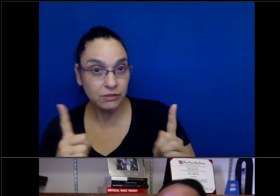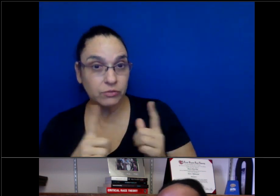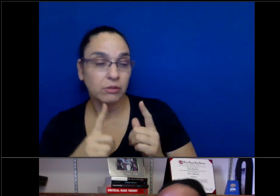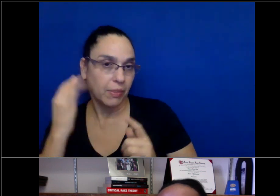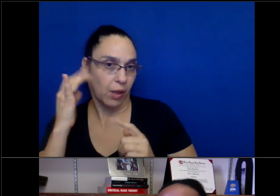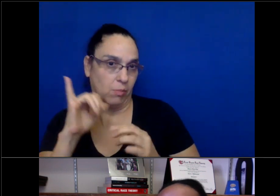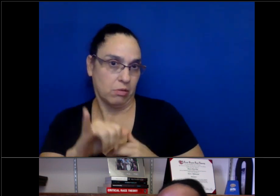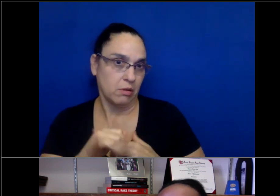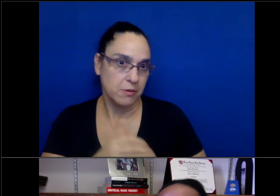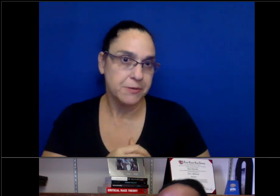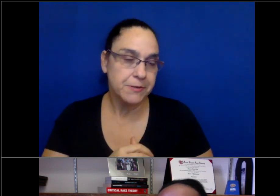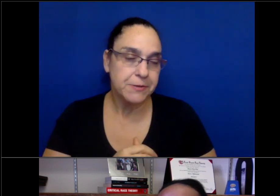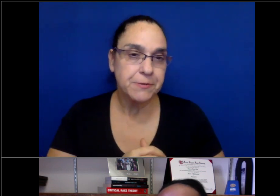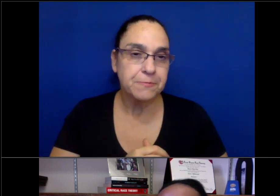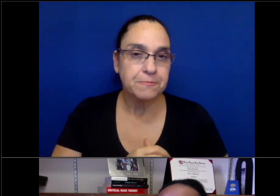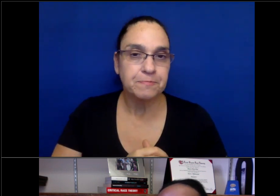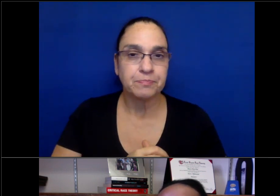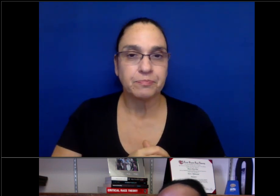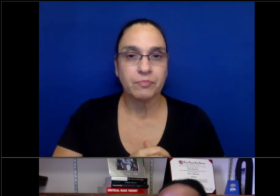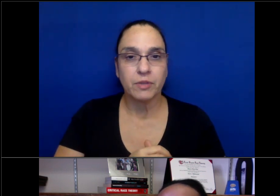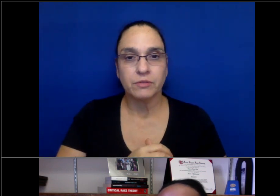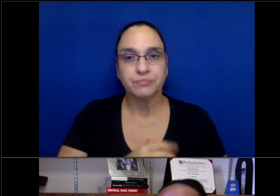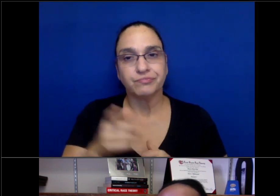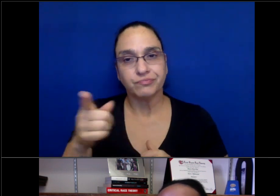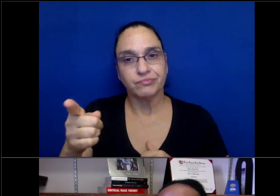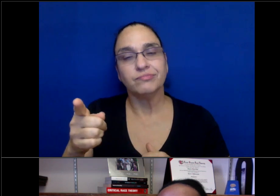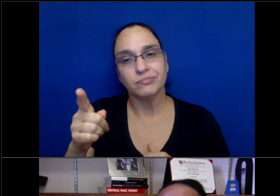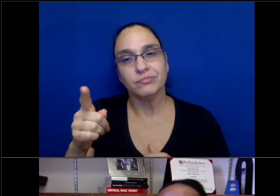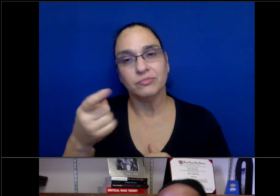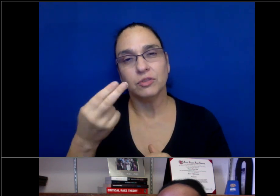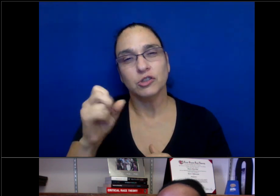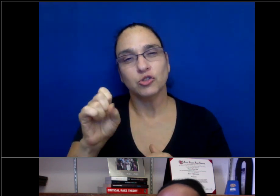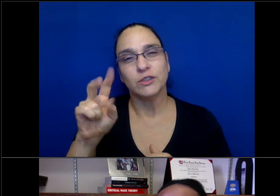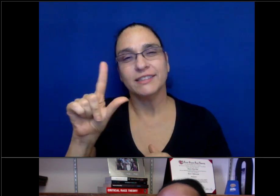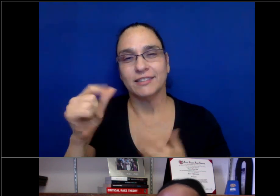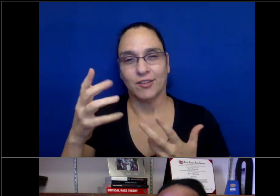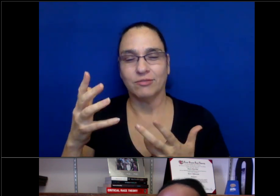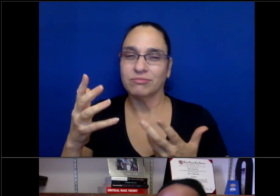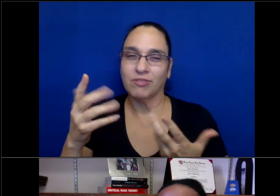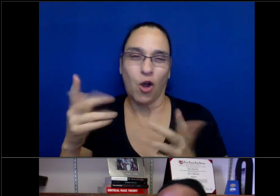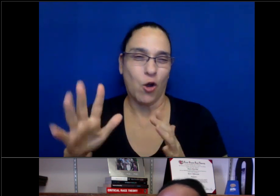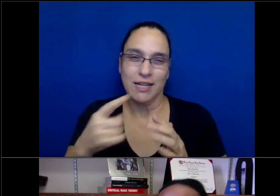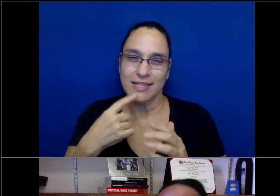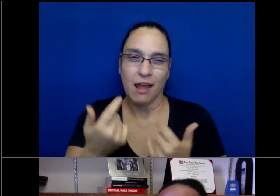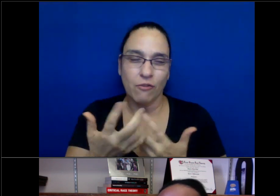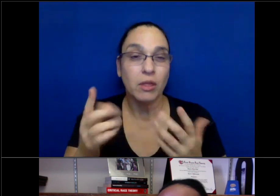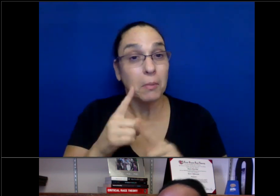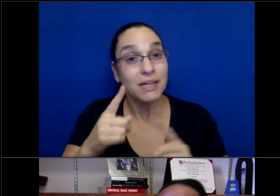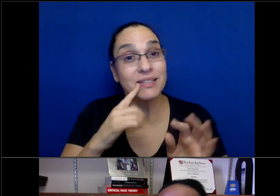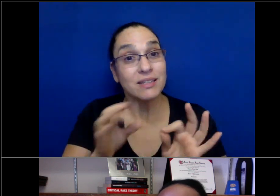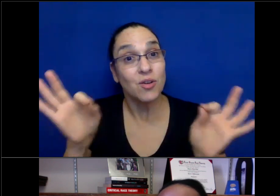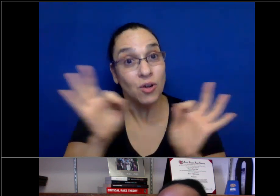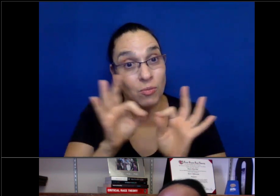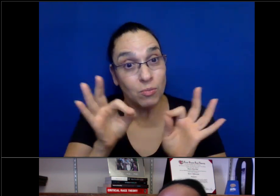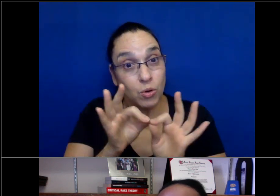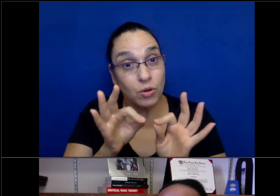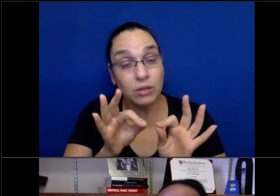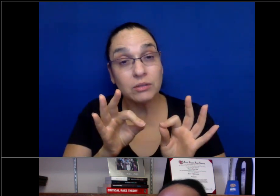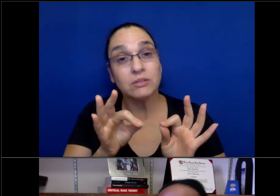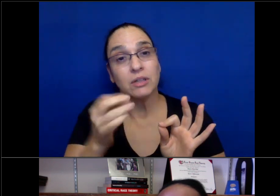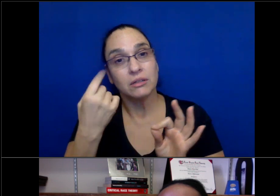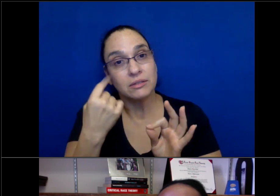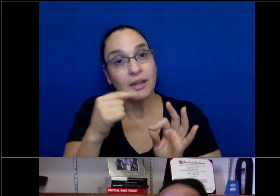Right. Well, everybody has said everything, right? So it's important to realize, though, sometimes someone may have said something, but they didn't work it out, and